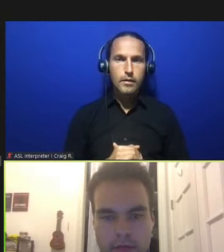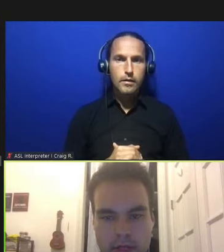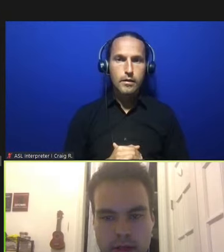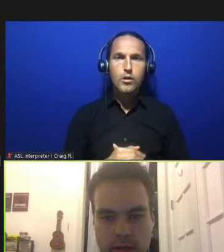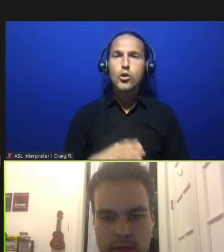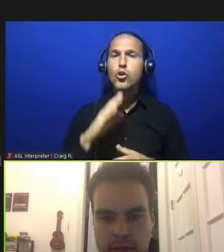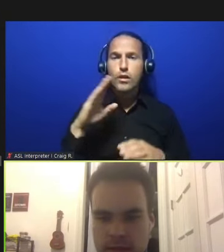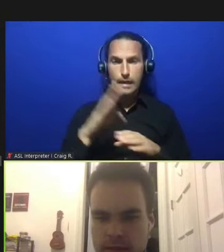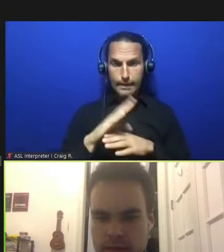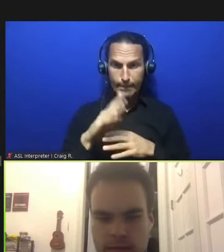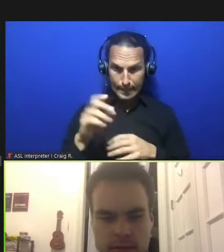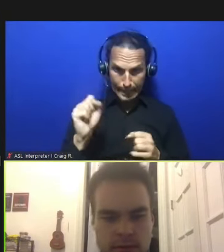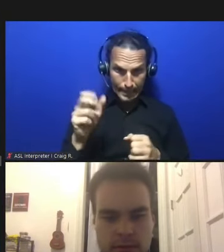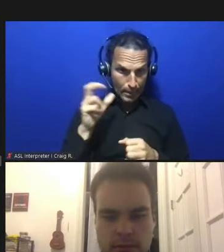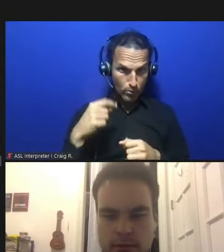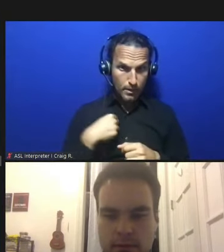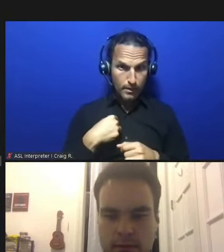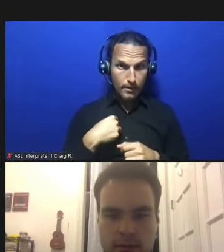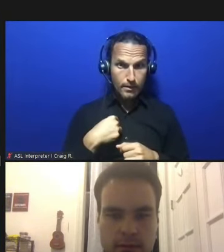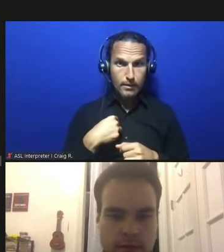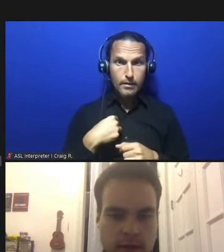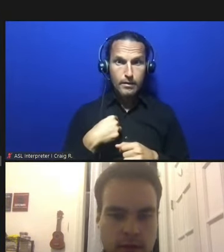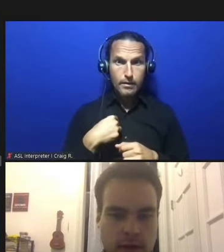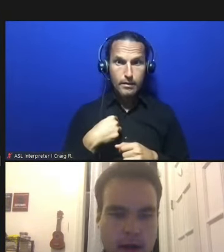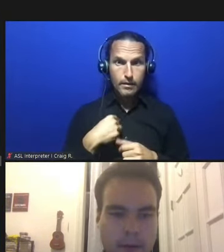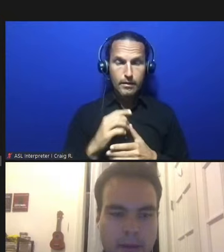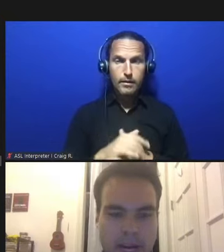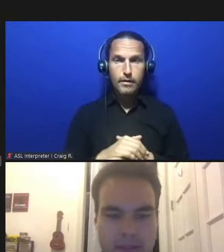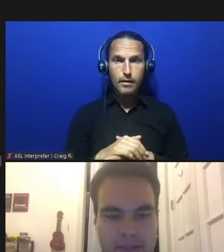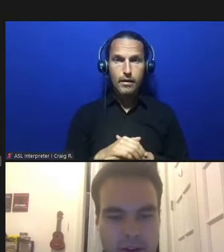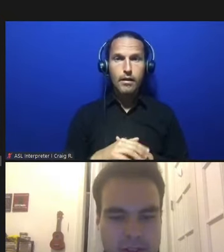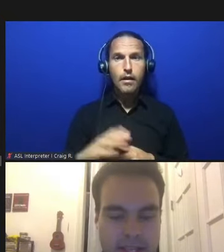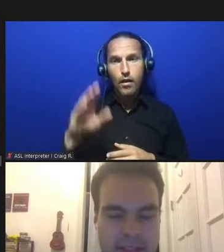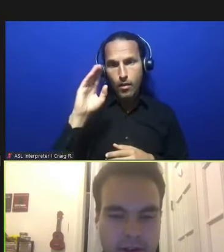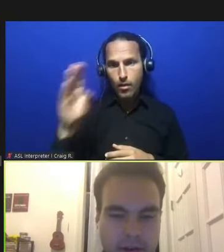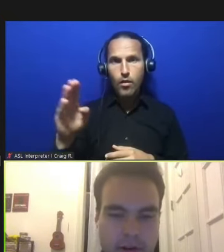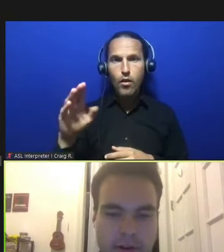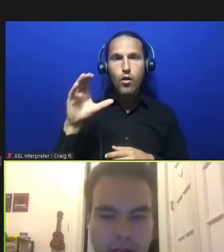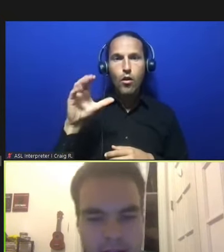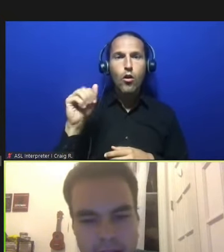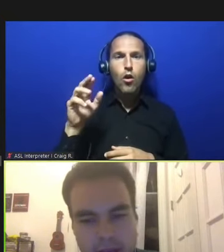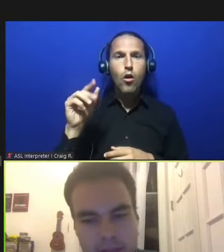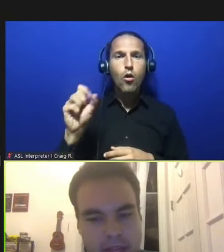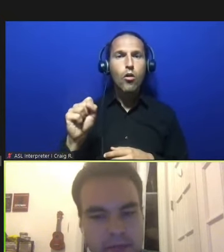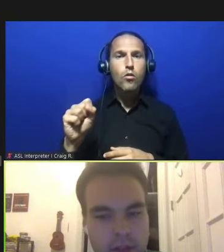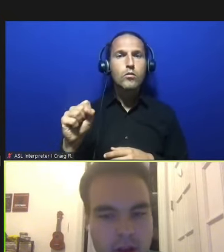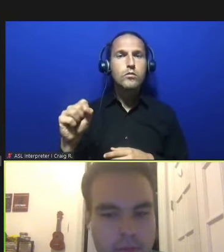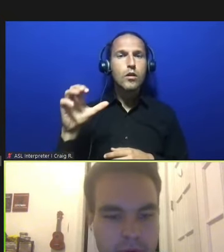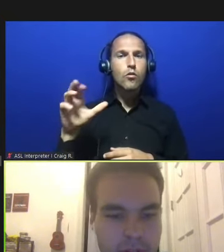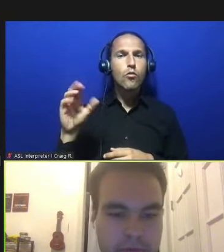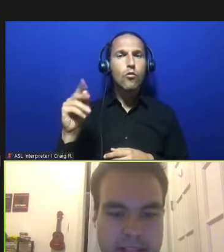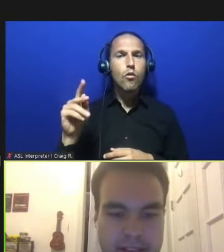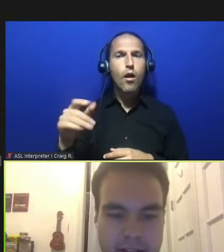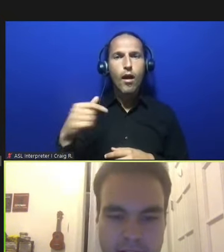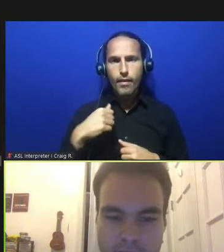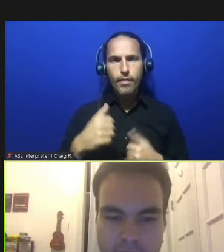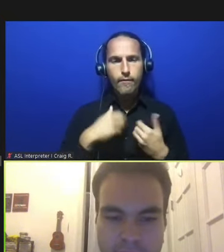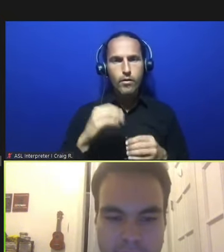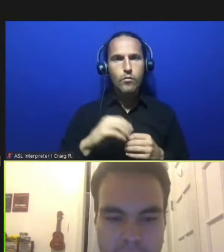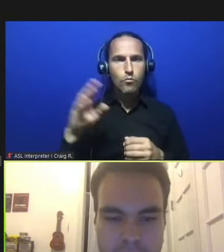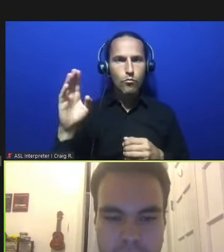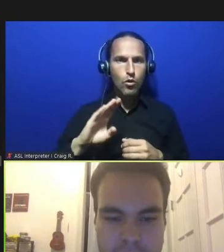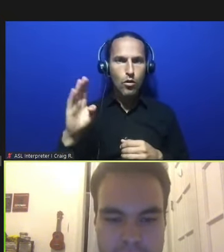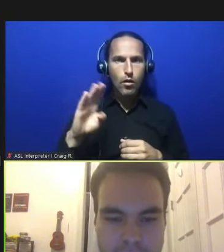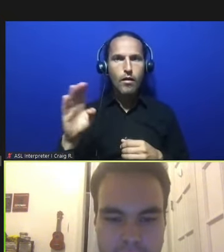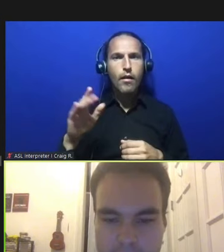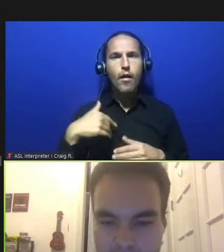Good evening. Can you hear me? Yes. My name is Carlos Castell Croke, and I am a lifelong Brooklyn resident, an